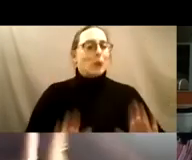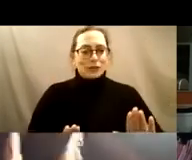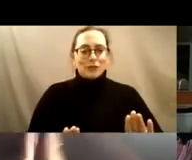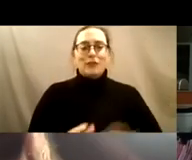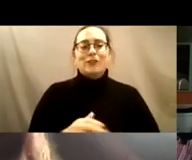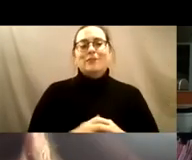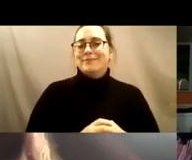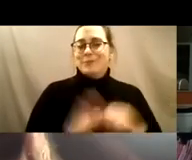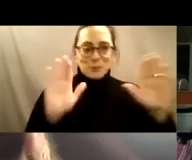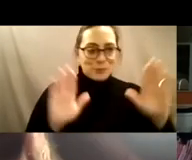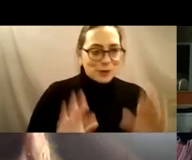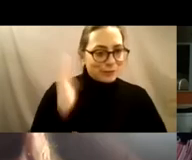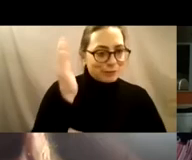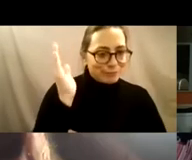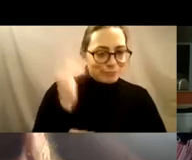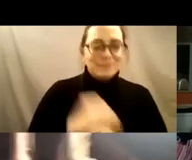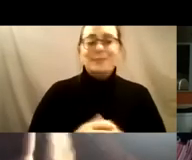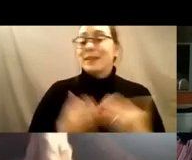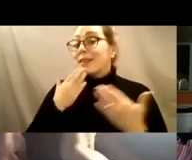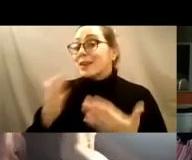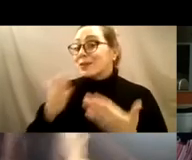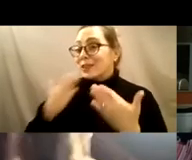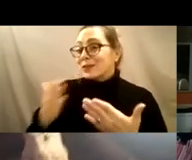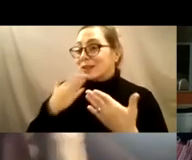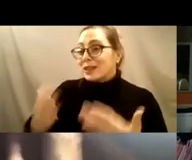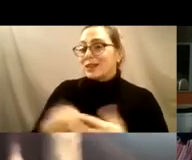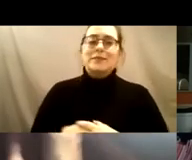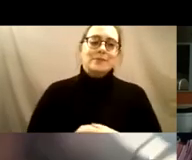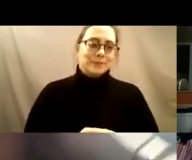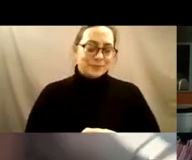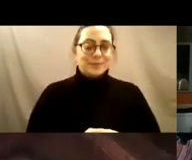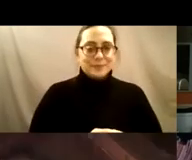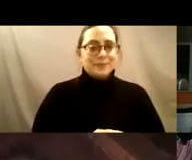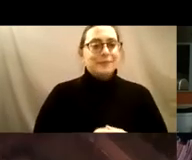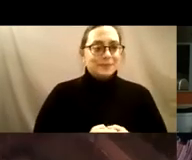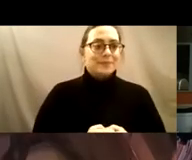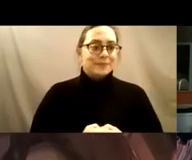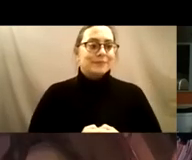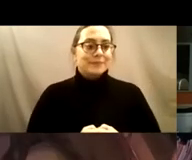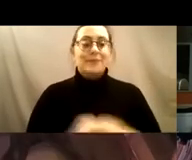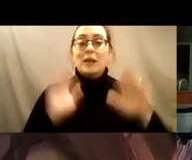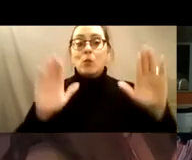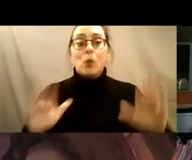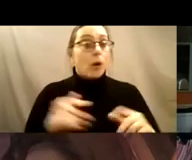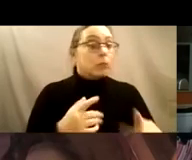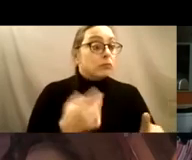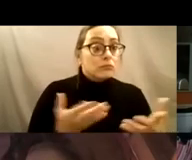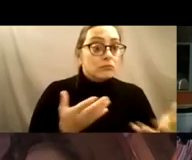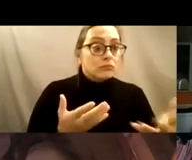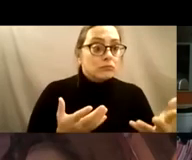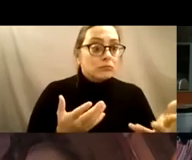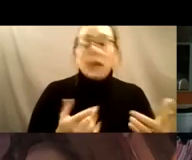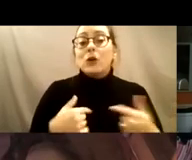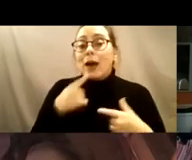Thank you so much. Thanks, everyone. Thanks. Right. So everyone have a Yeah, wonderful thank you. And thanks for your evening. support. No, you go, Mel. Oh, I was